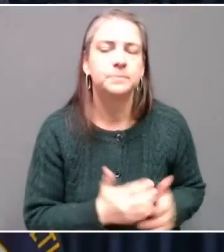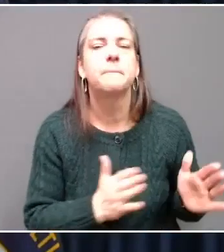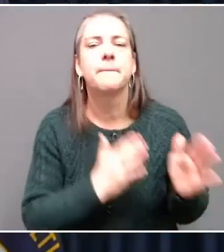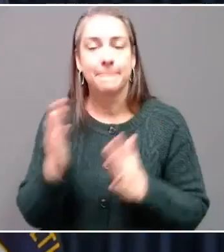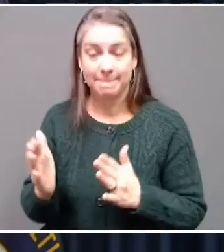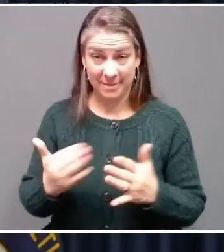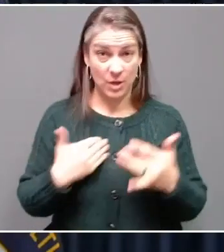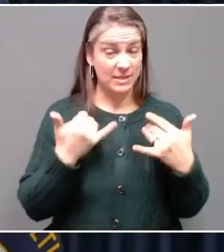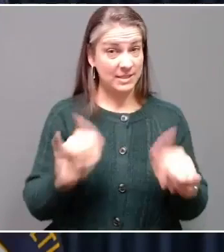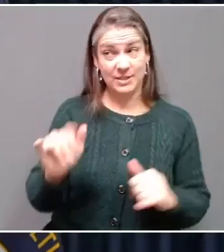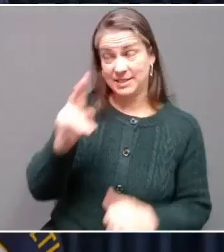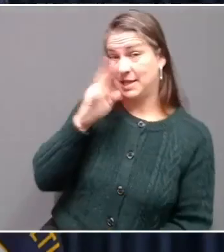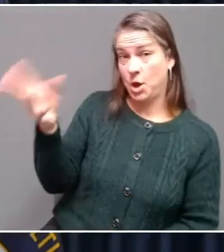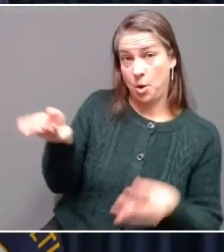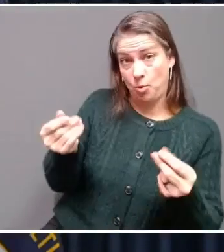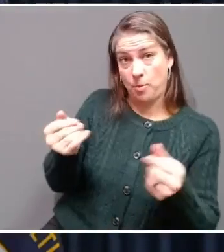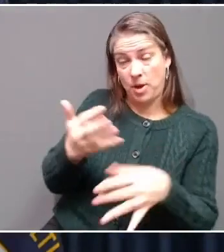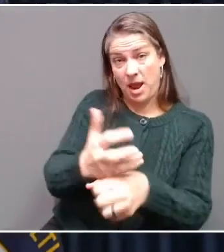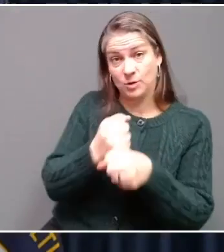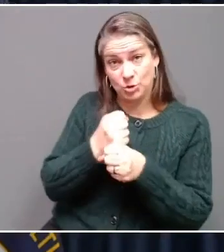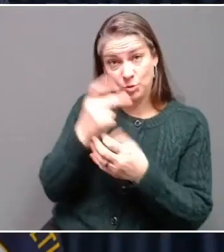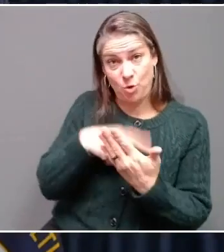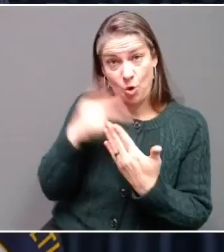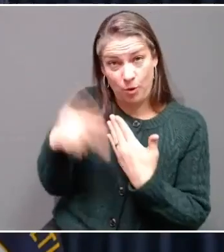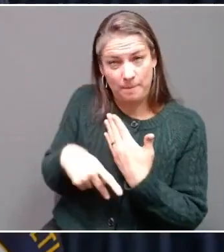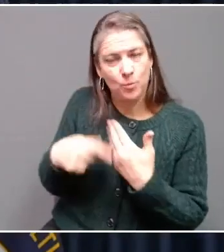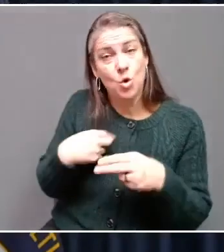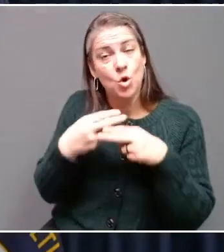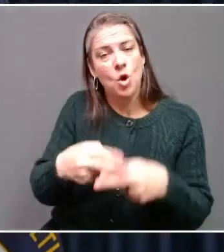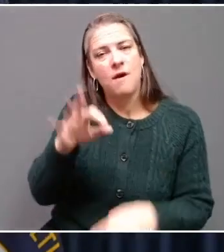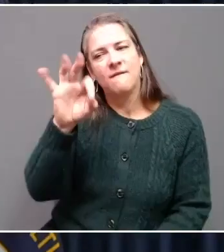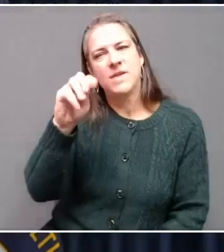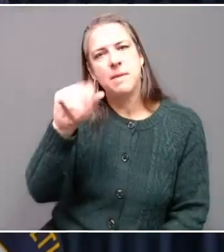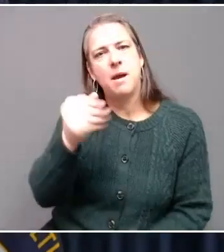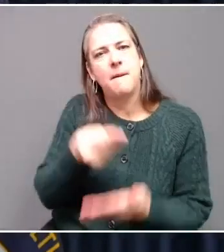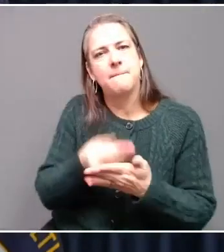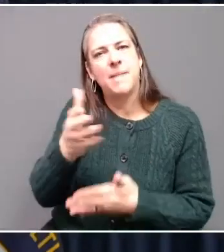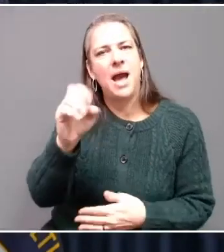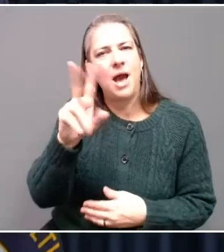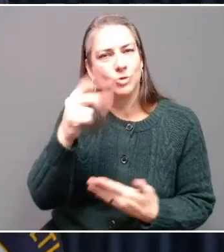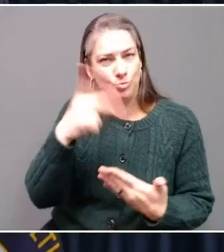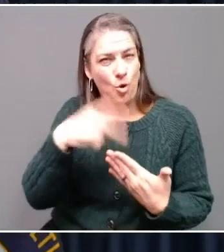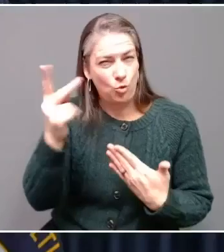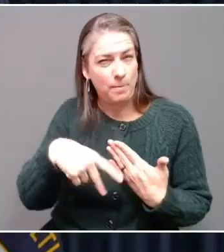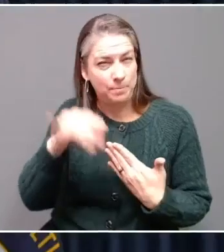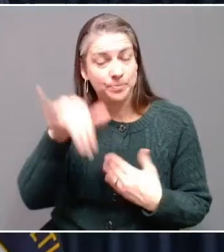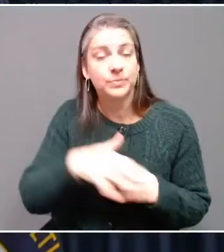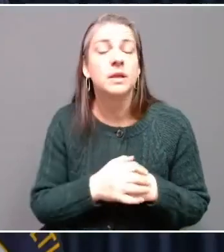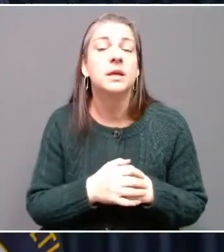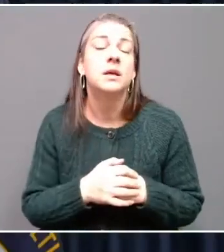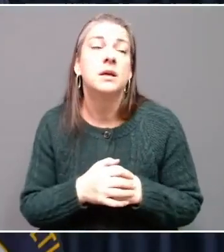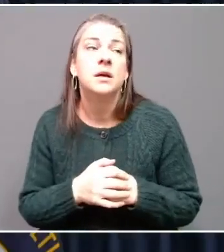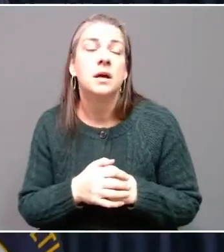come from the Property Acquisition Program. That's what we call the FEMA buyout program. I will say that while